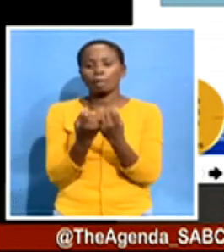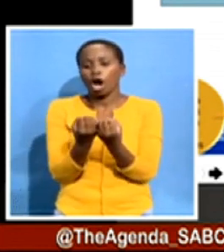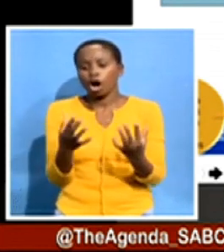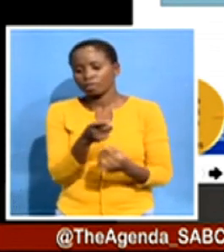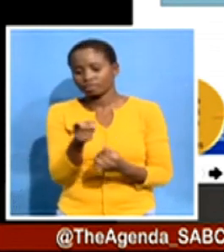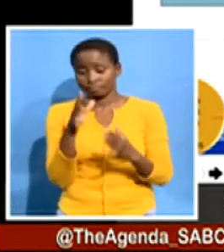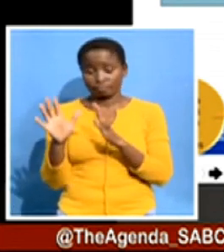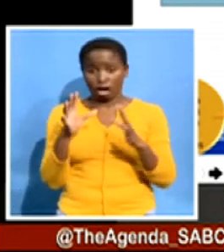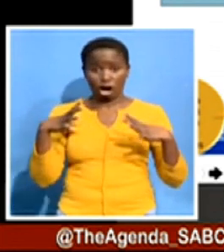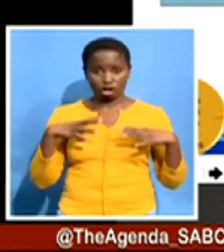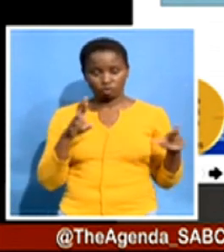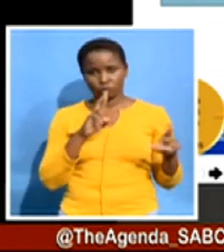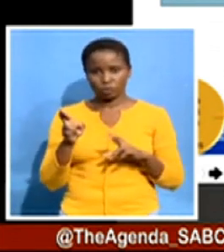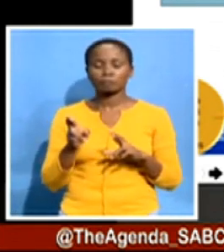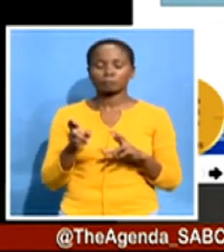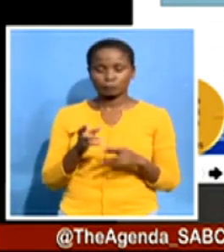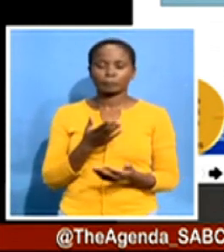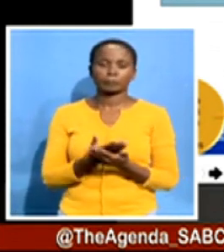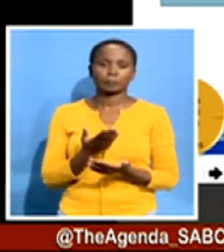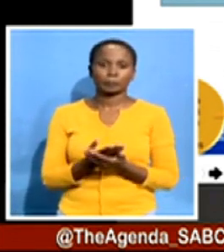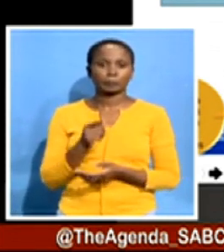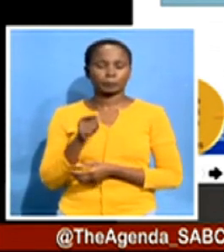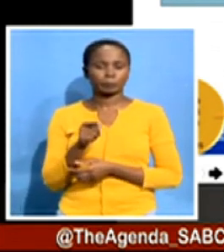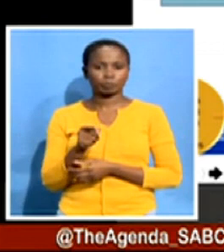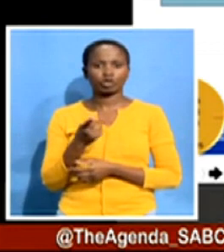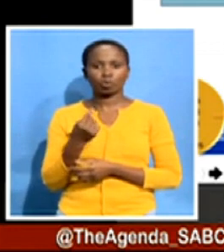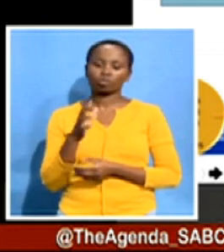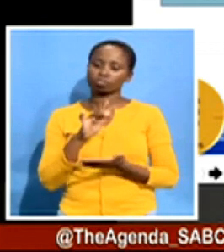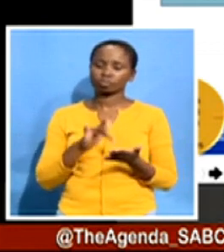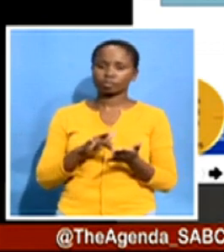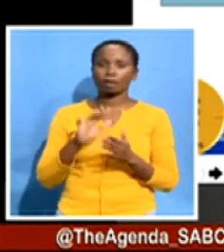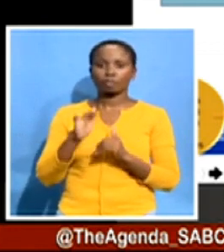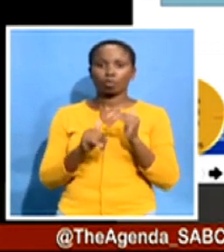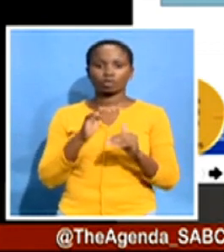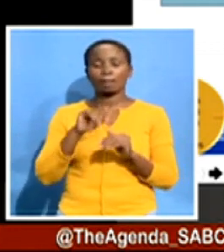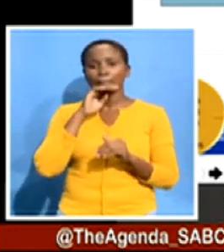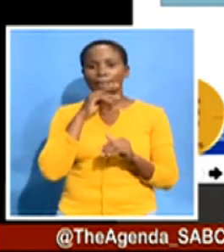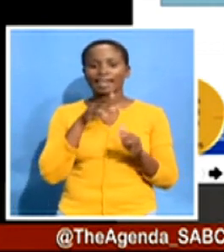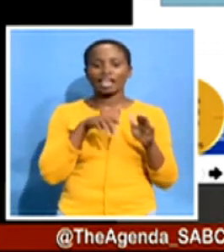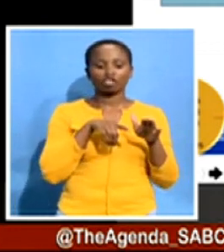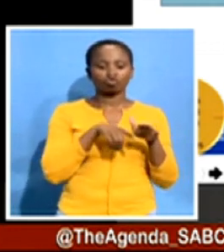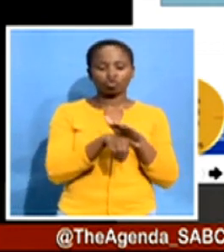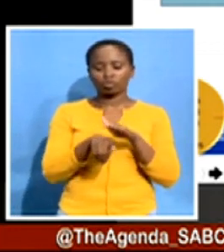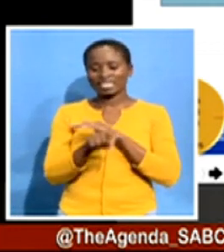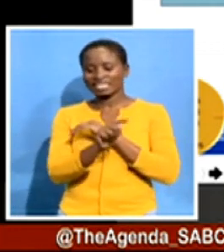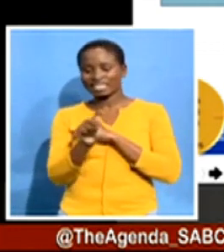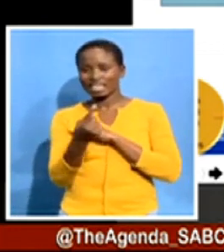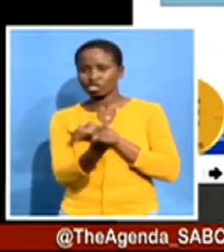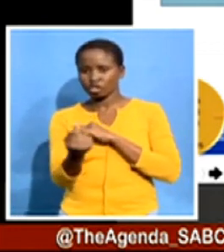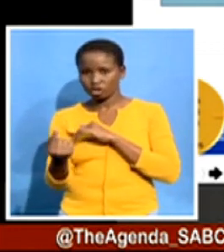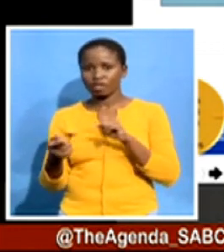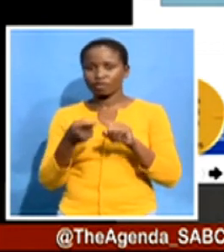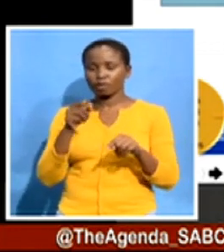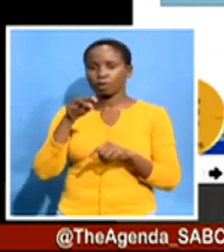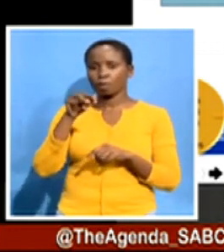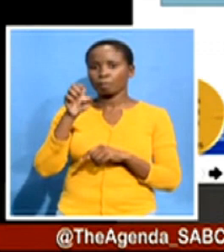a decentralized process in each of the districts outside the metro, where the teams are putting this together from Central Karoo, Garden